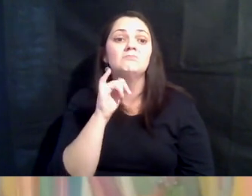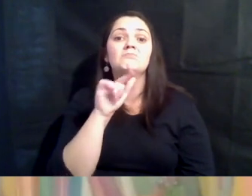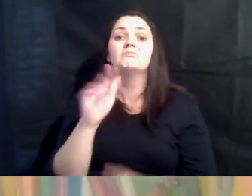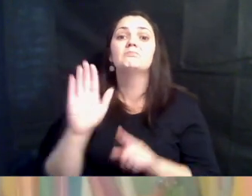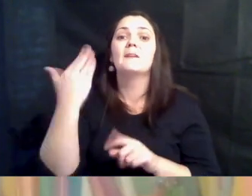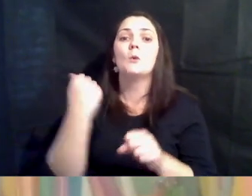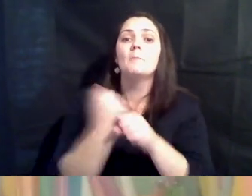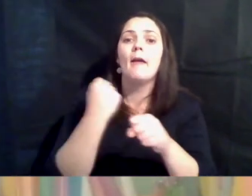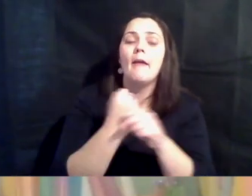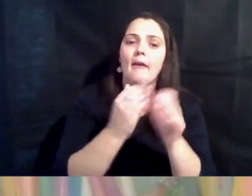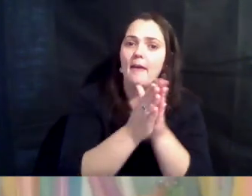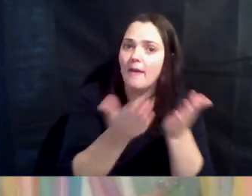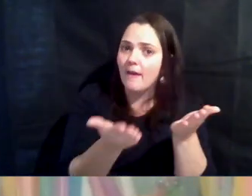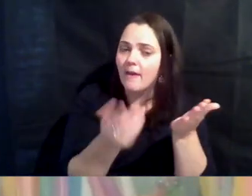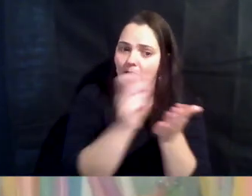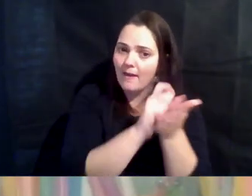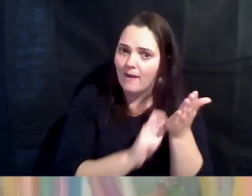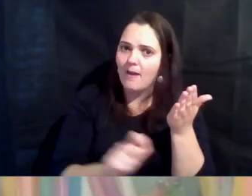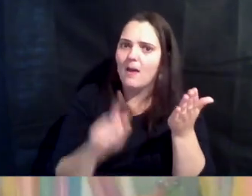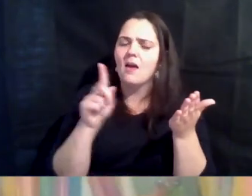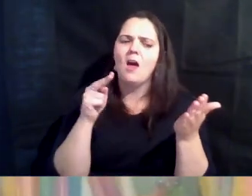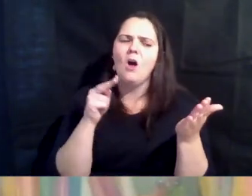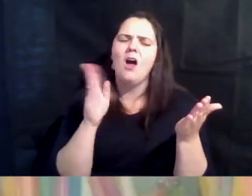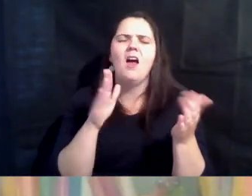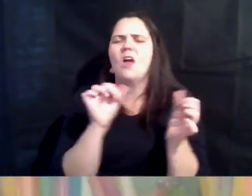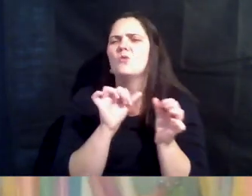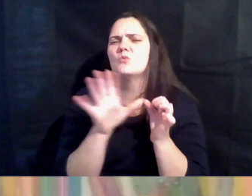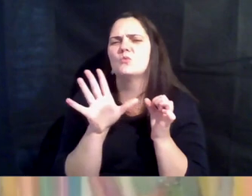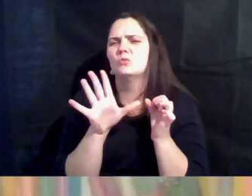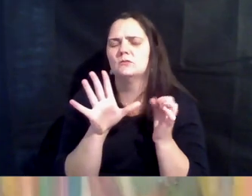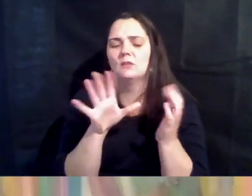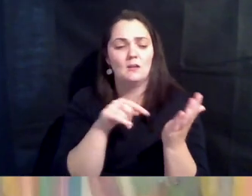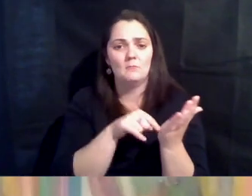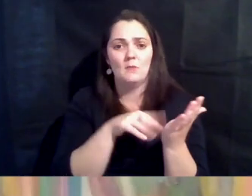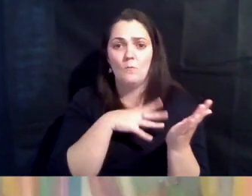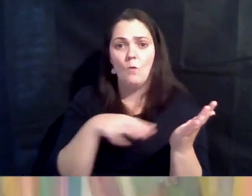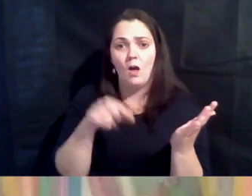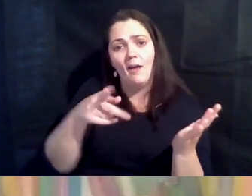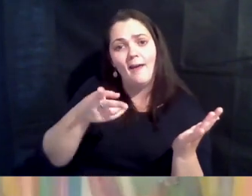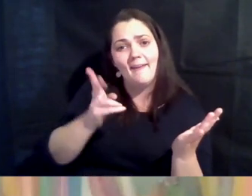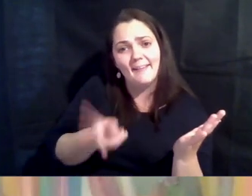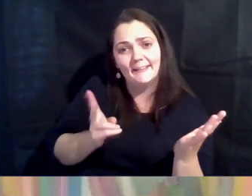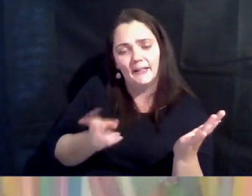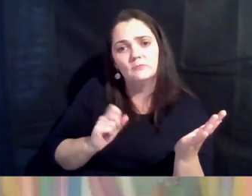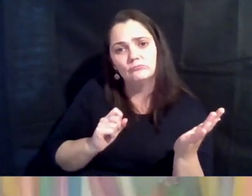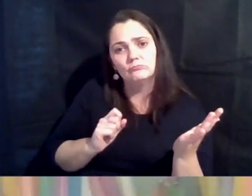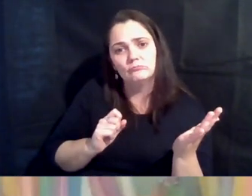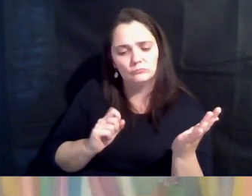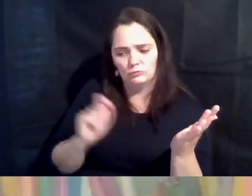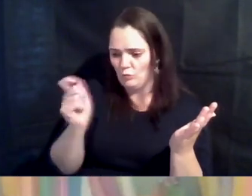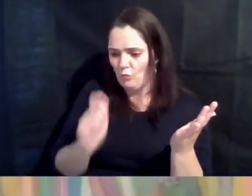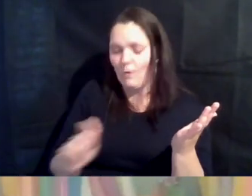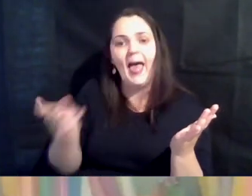zine, or you've made a really awesome page in your journal like 2 years ago, try and reinterpret it with your new